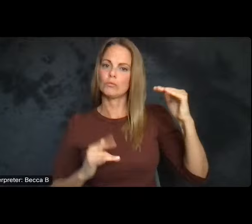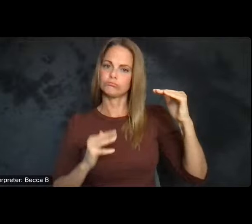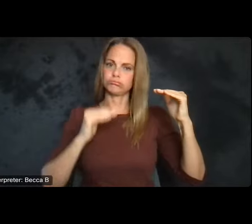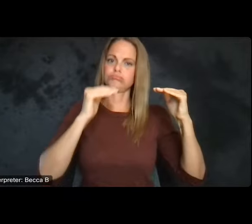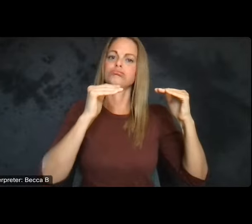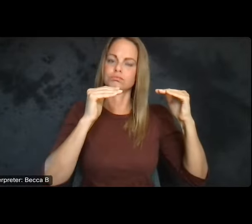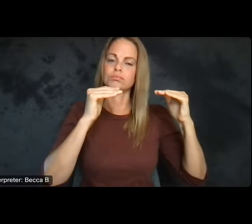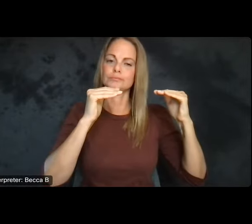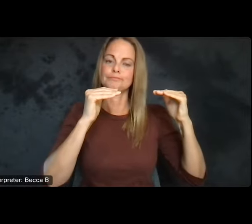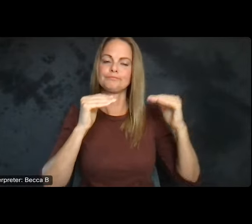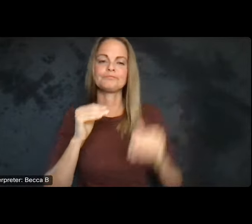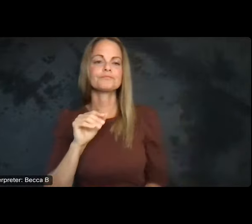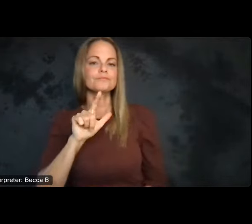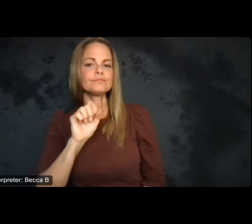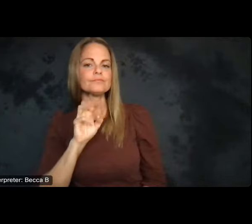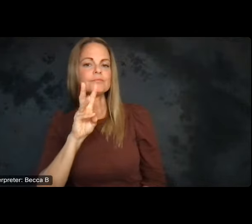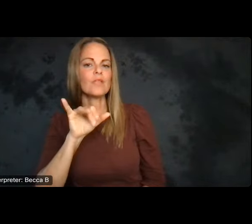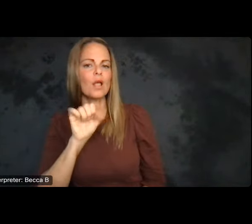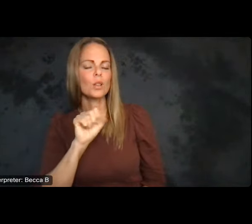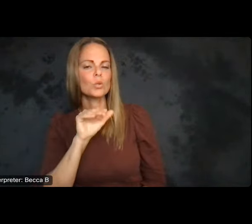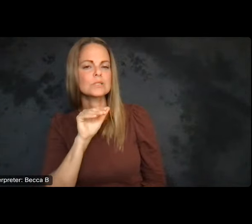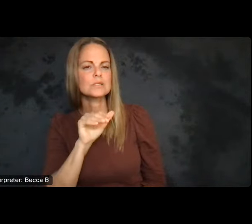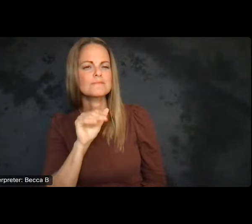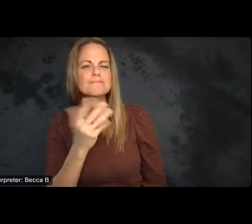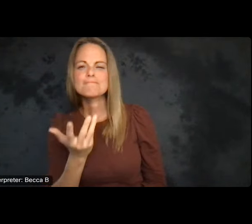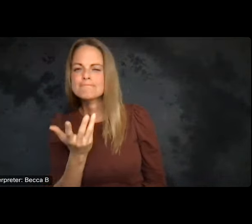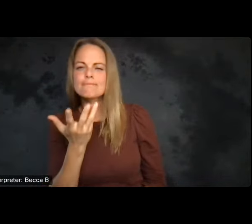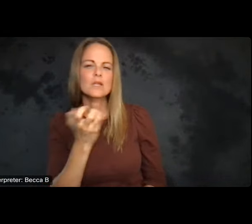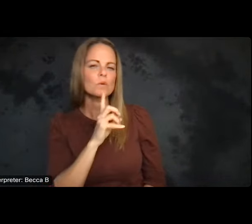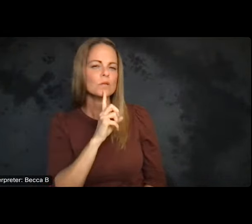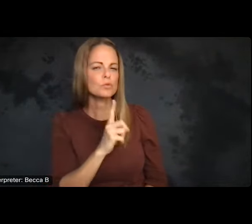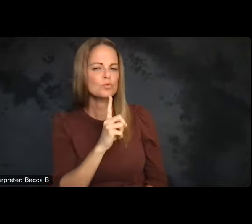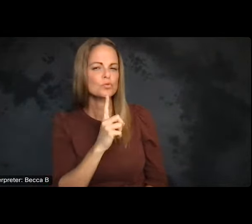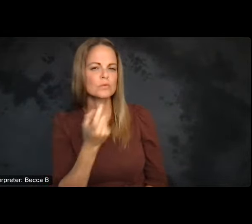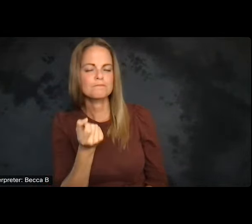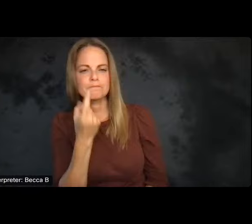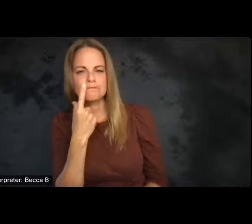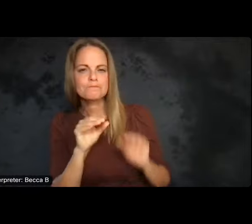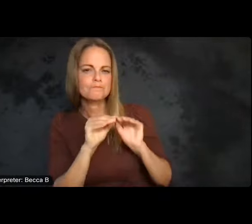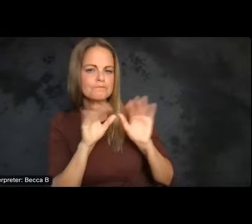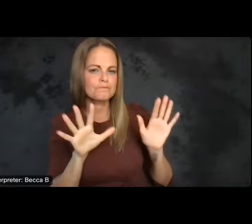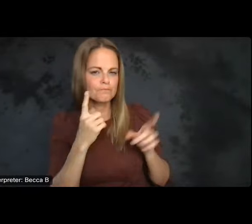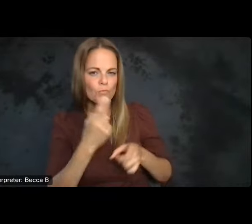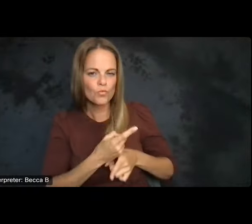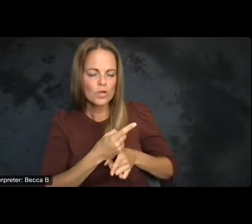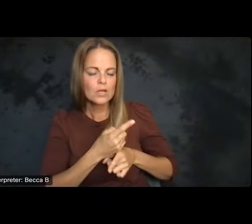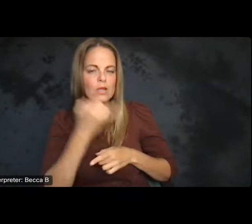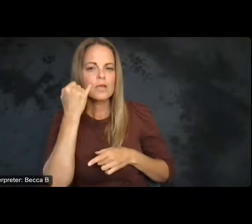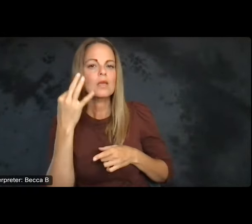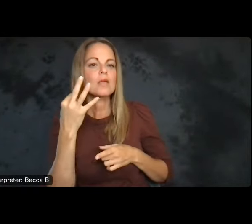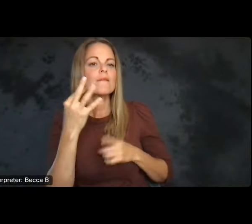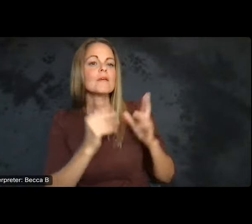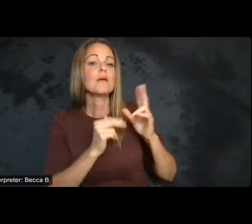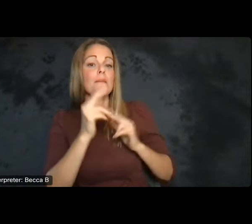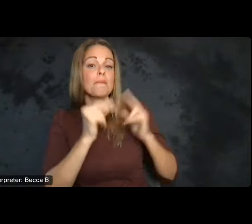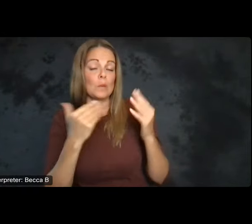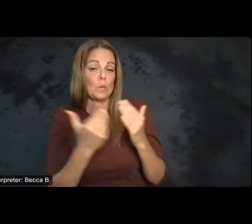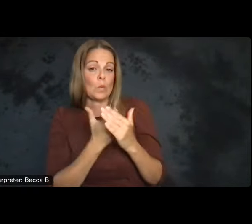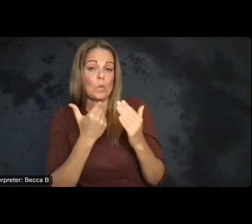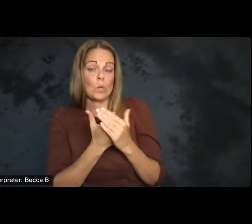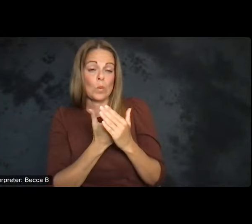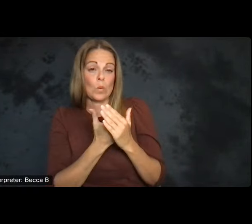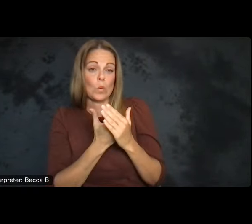Mr. Lewis. I just want to make sure I'm right about this. If you do build a new facility, it would